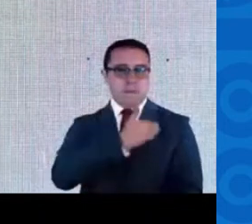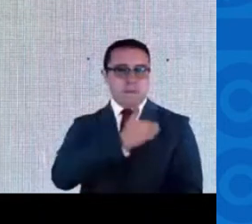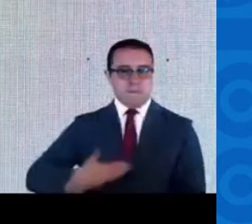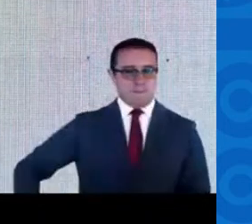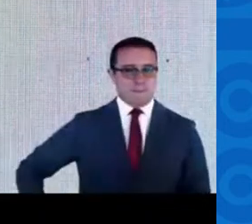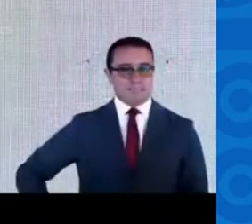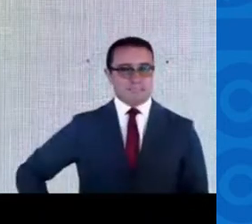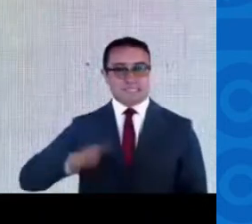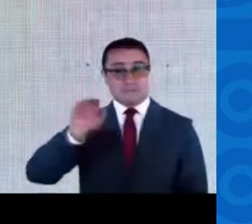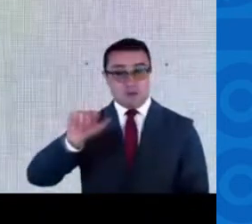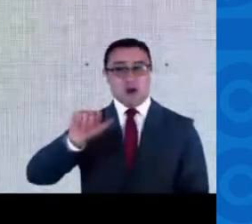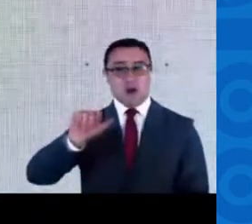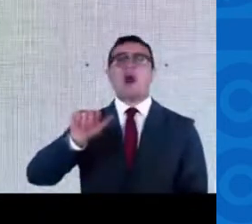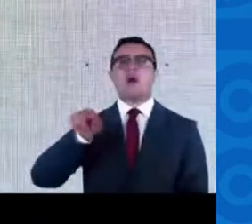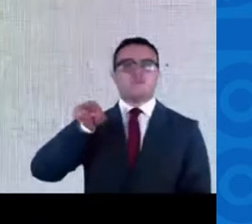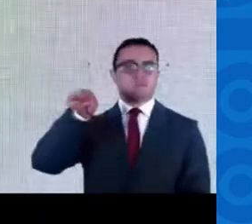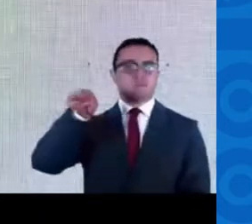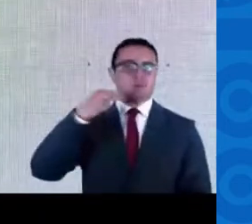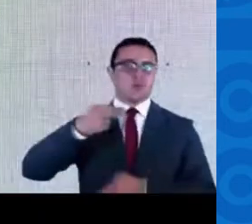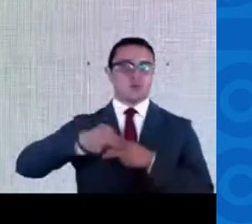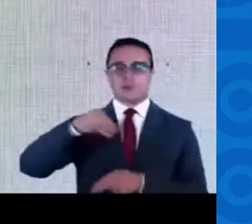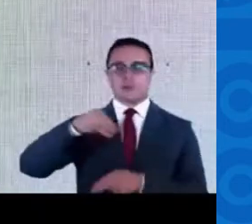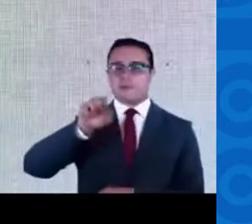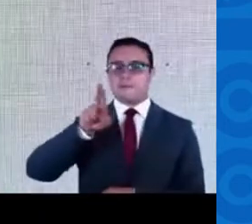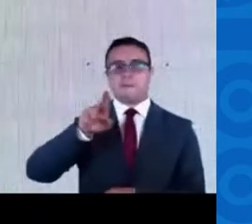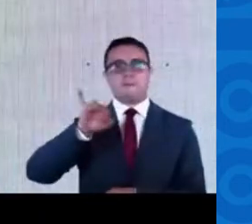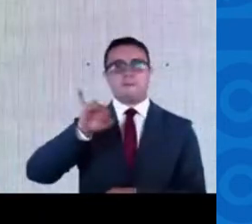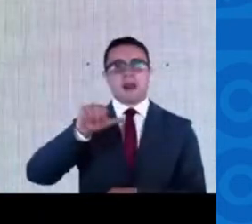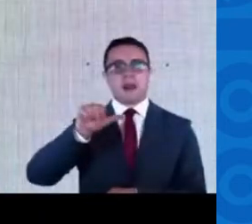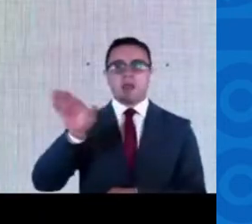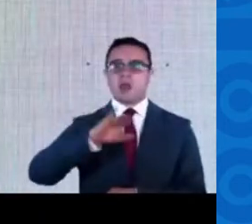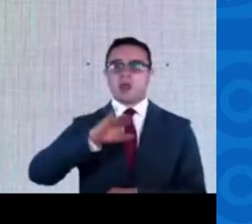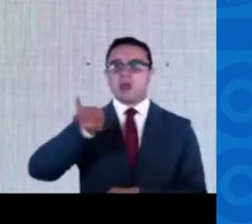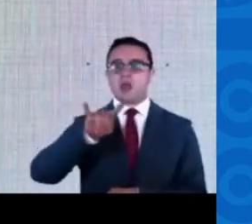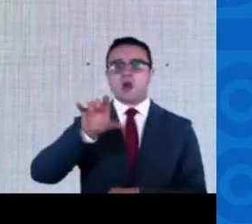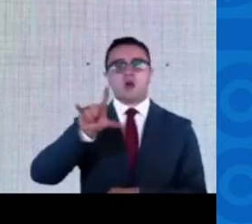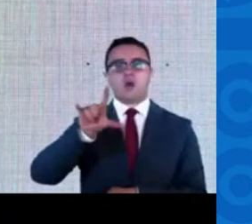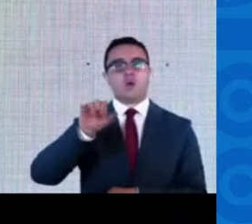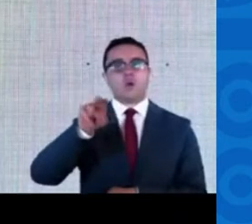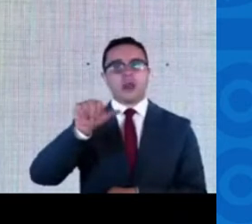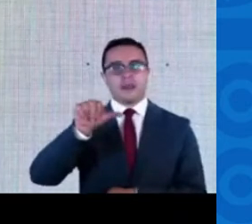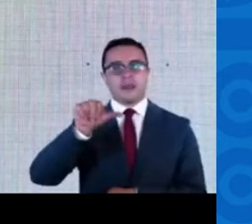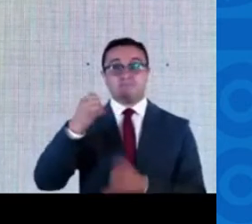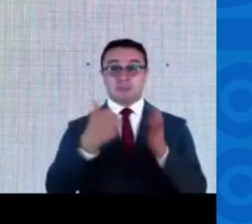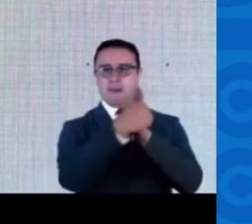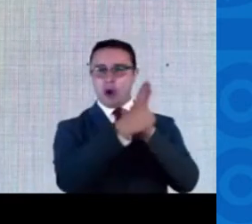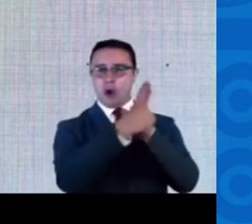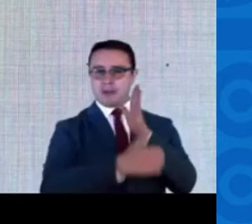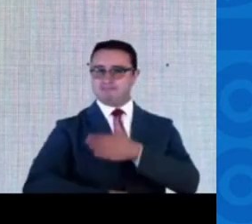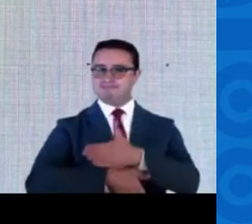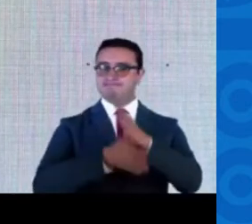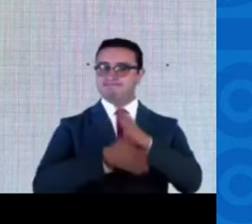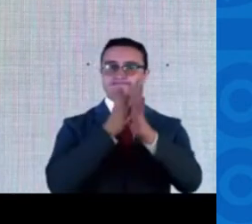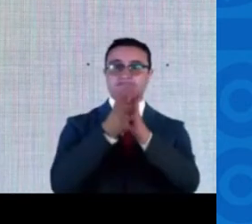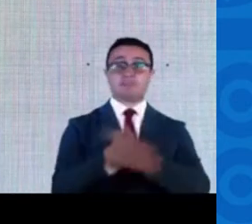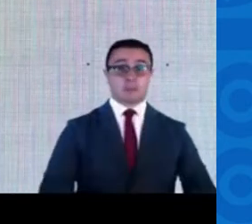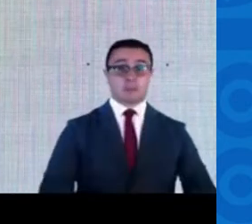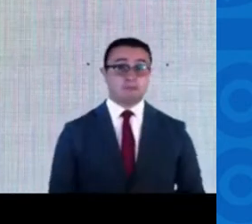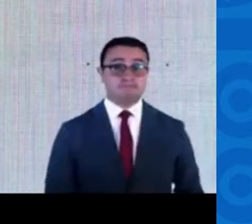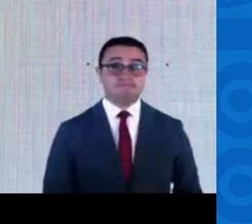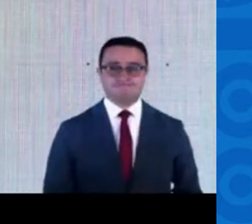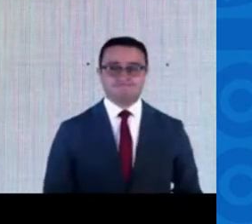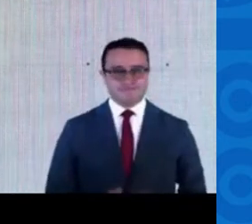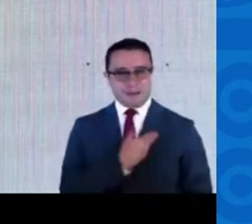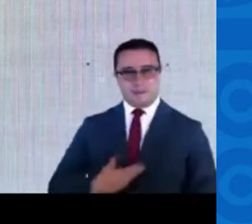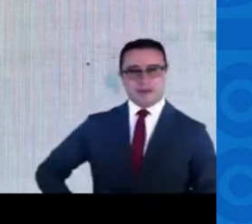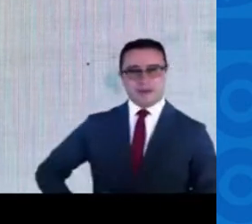have just greeted the First Lady of the Nation, Mrs. Maria Juliana Ruiz. So let's continue with the agenda.